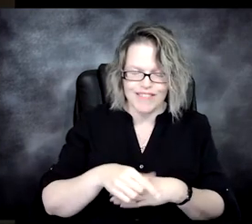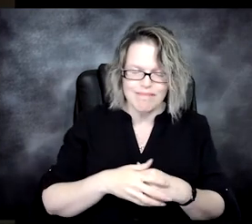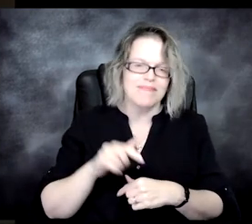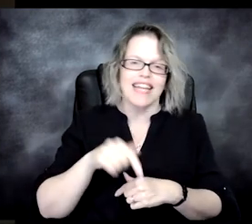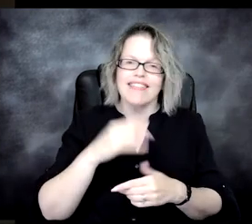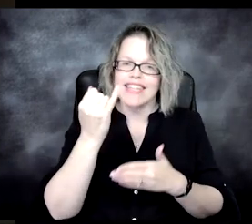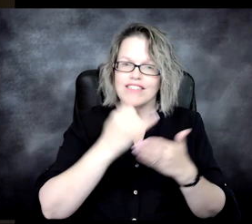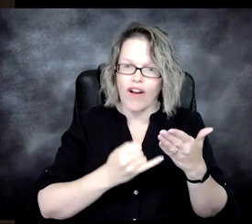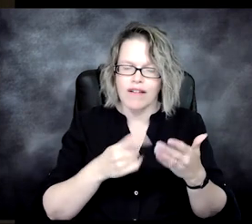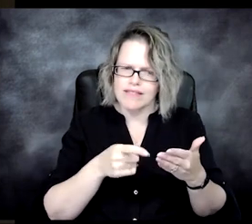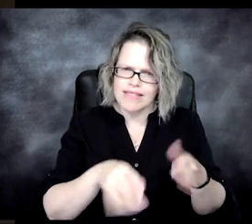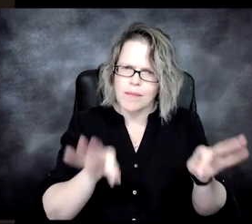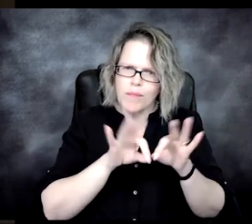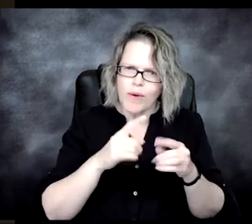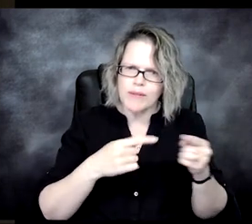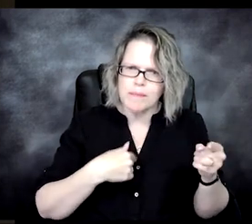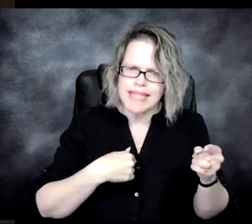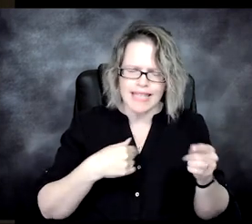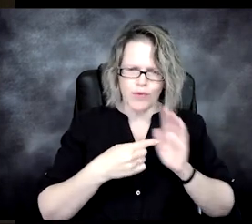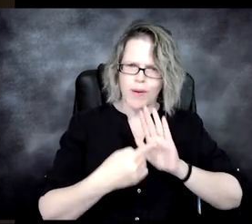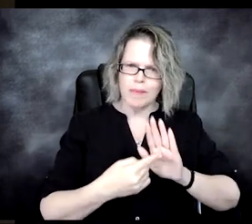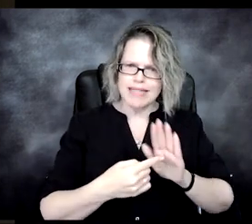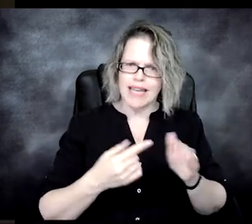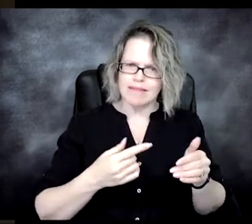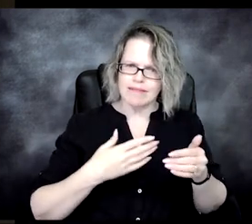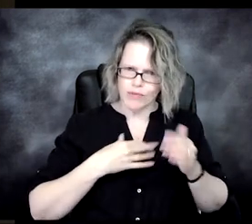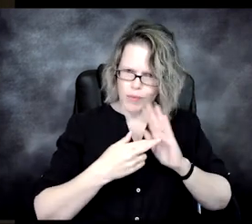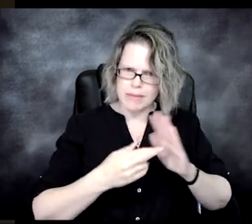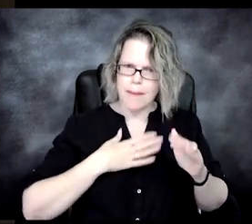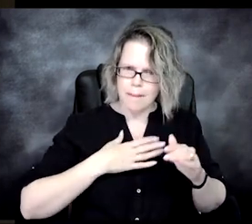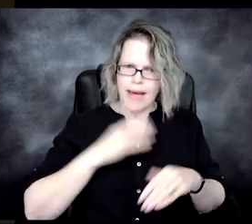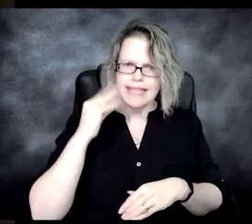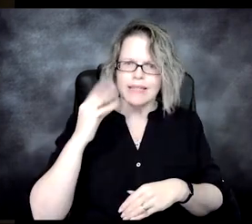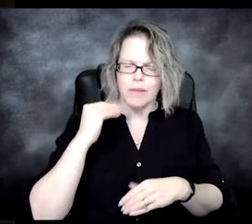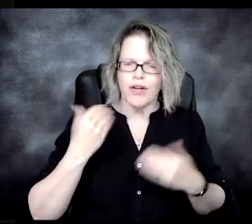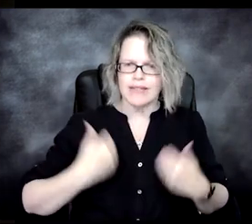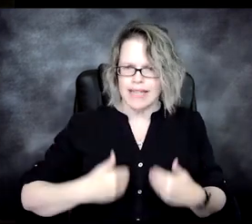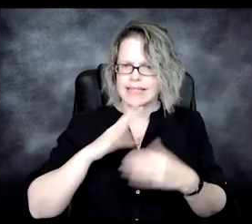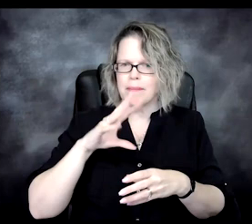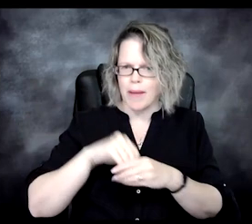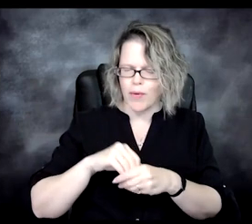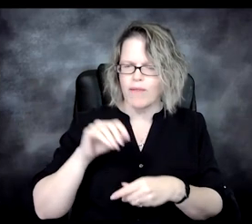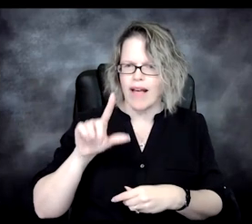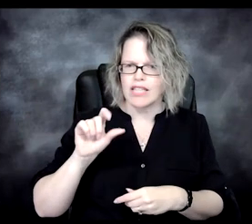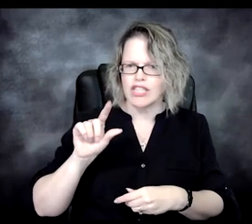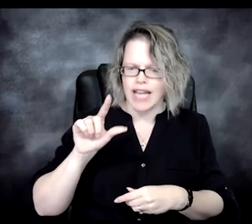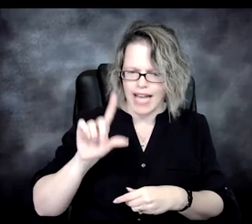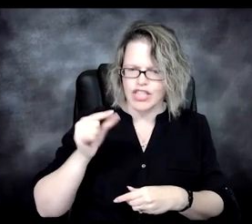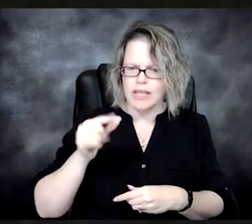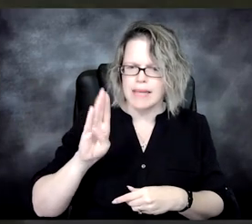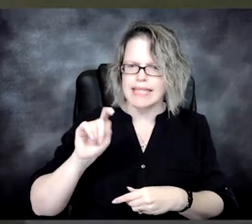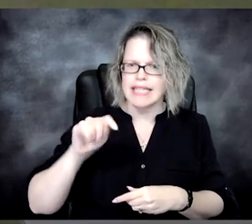This artwork is important to me because it is a representation of my experiences as a member of the LGBTQ+